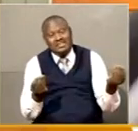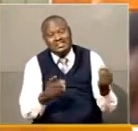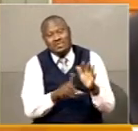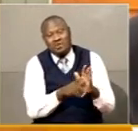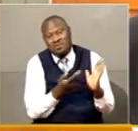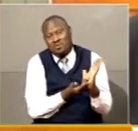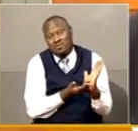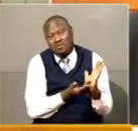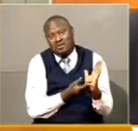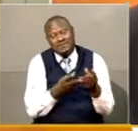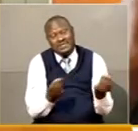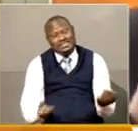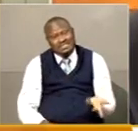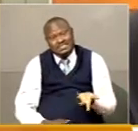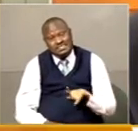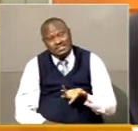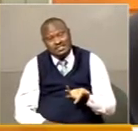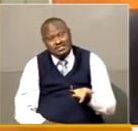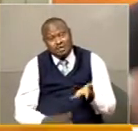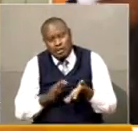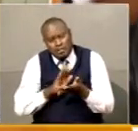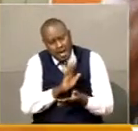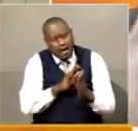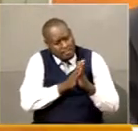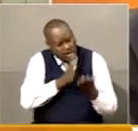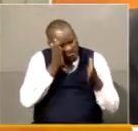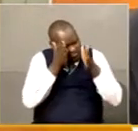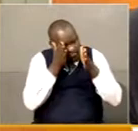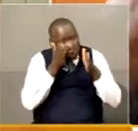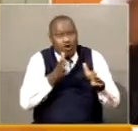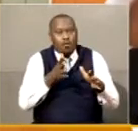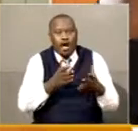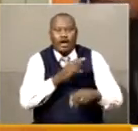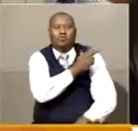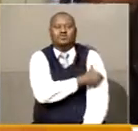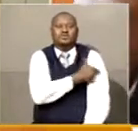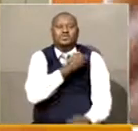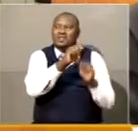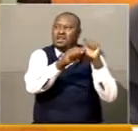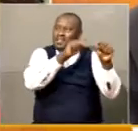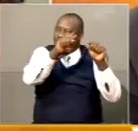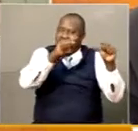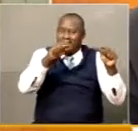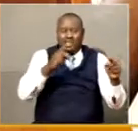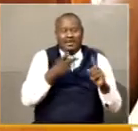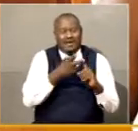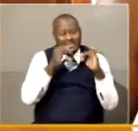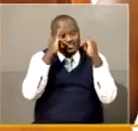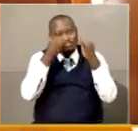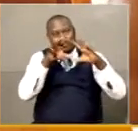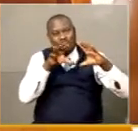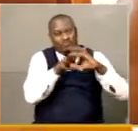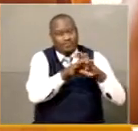well in the bill. It is more focusing on institutions and medicalization. The kind